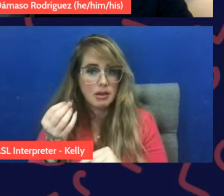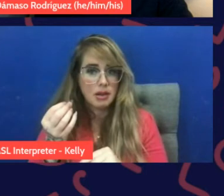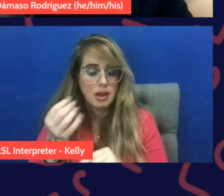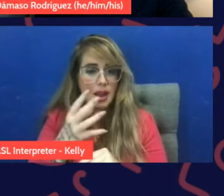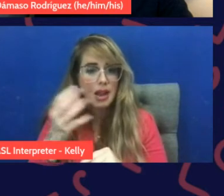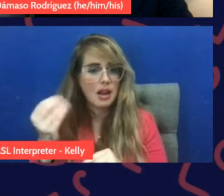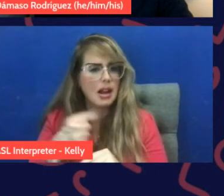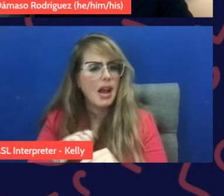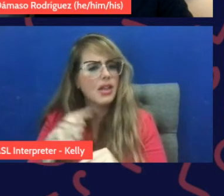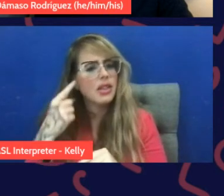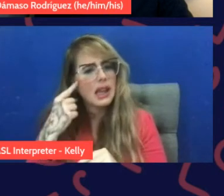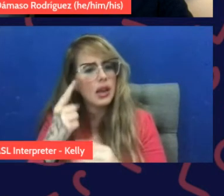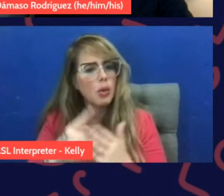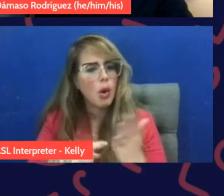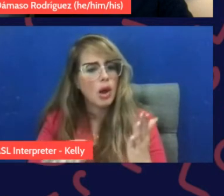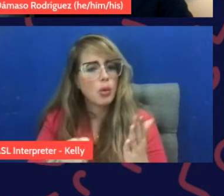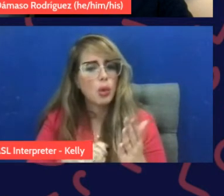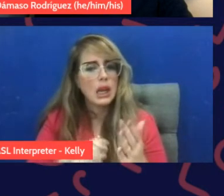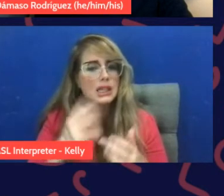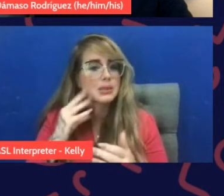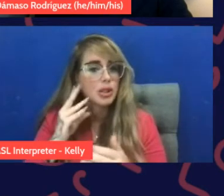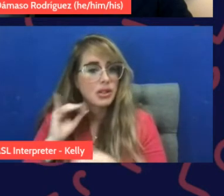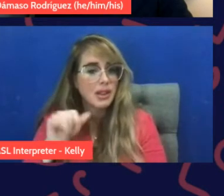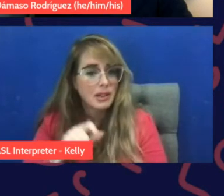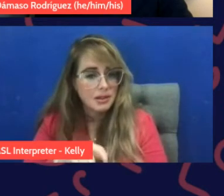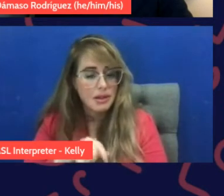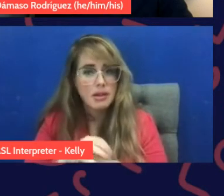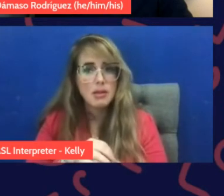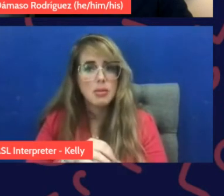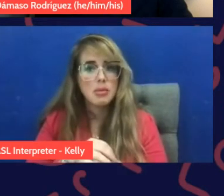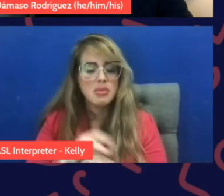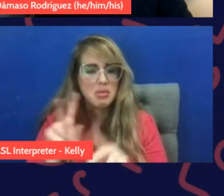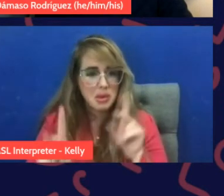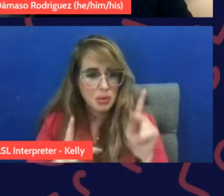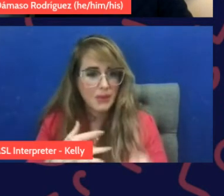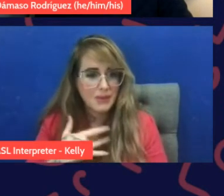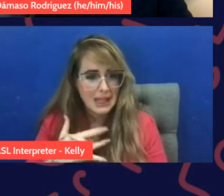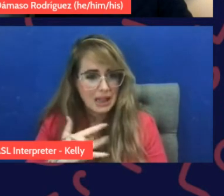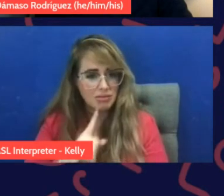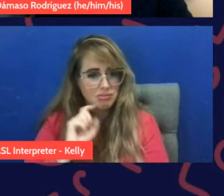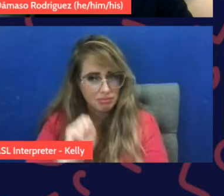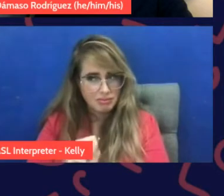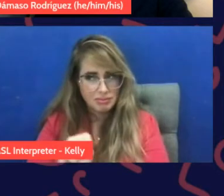and I think what we were experiencing is that people were feeling seen